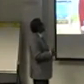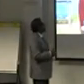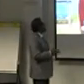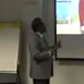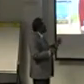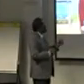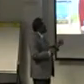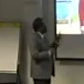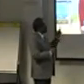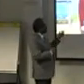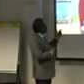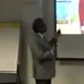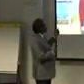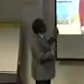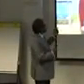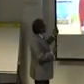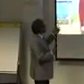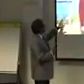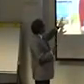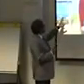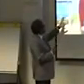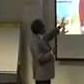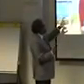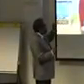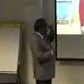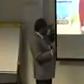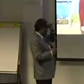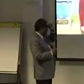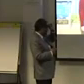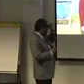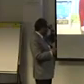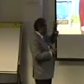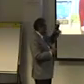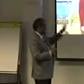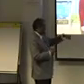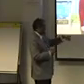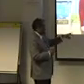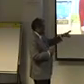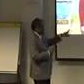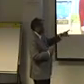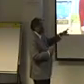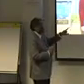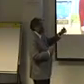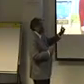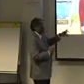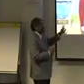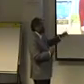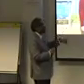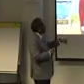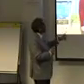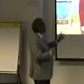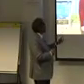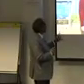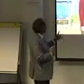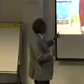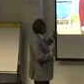you can see there's other videos. This is, I think her channel is called the Accessible